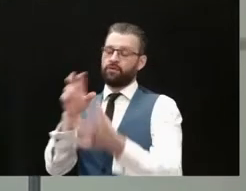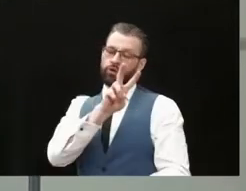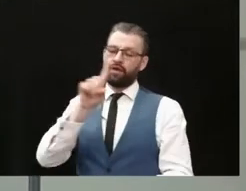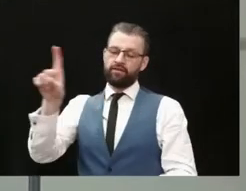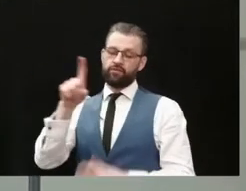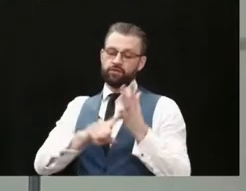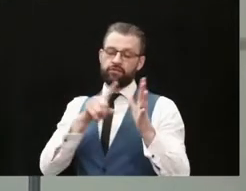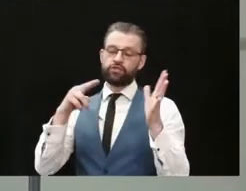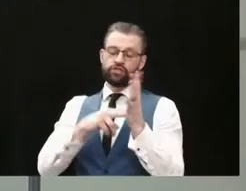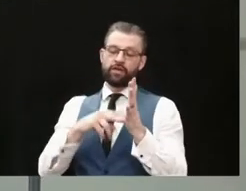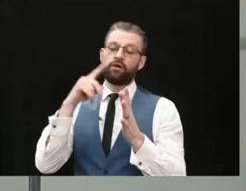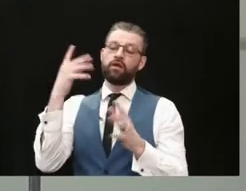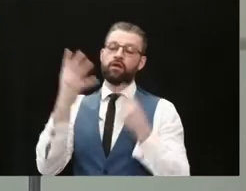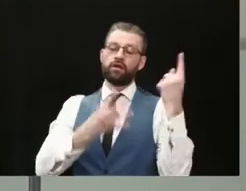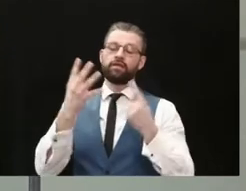January,